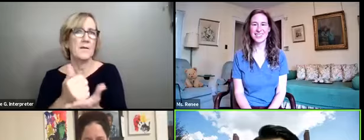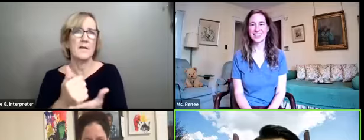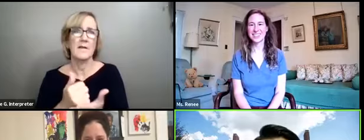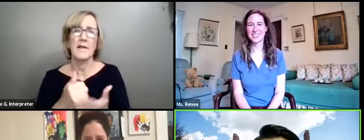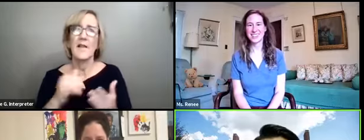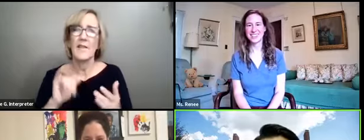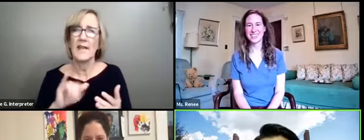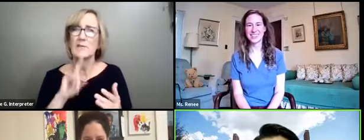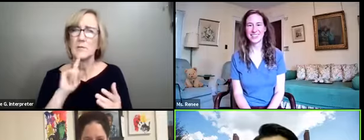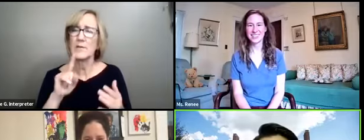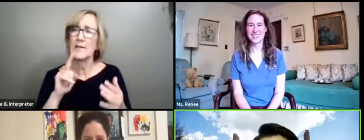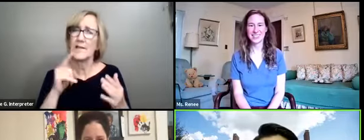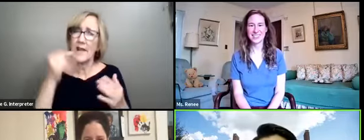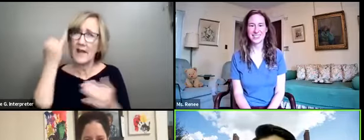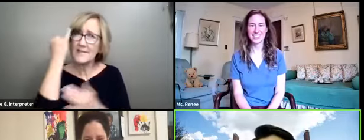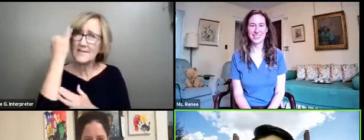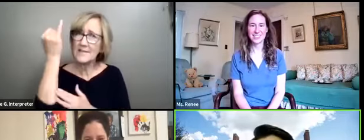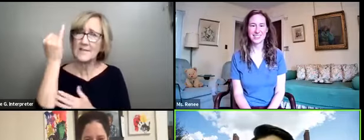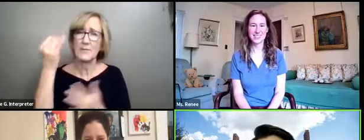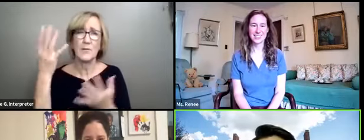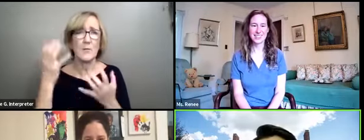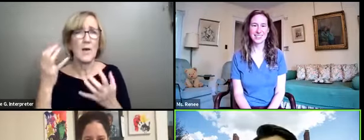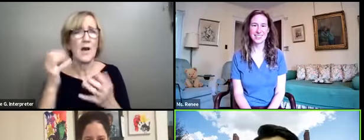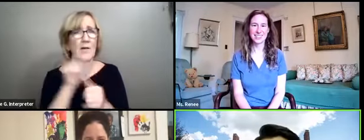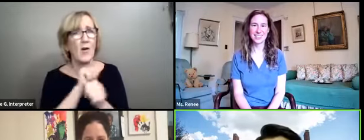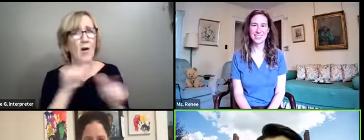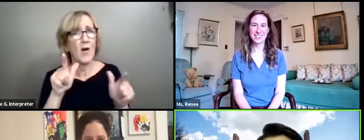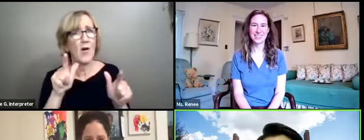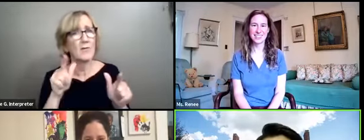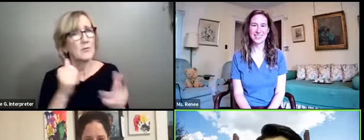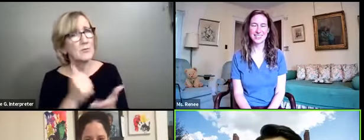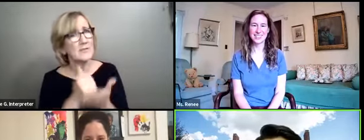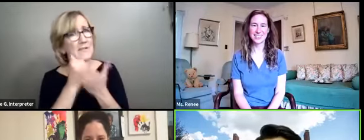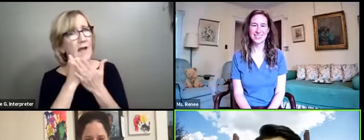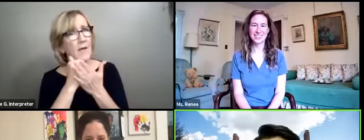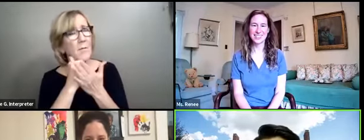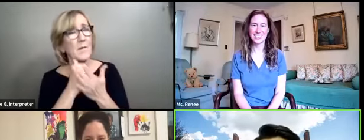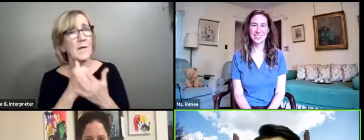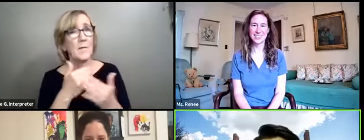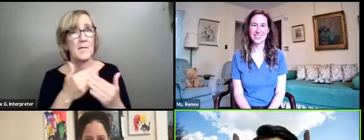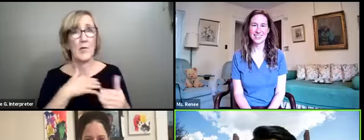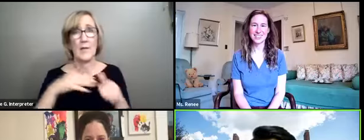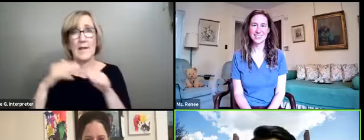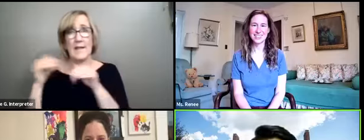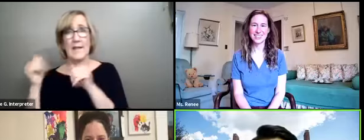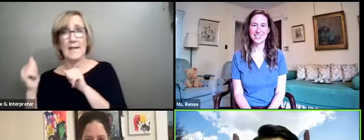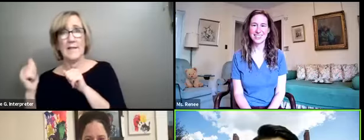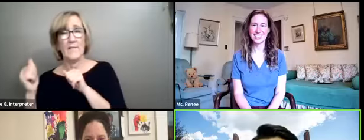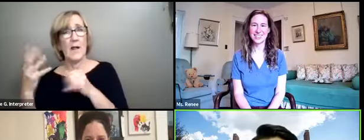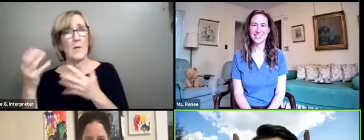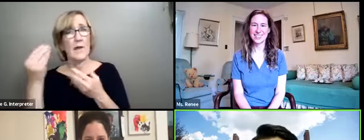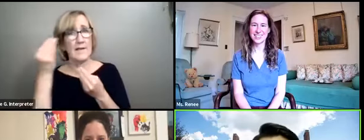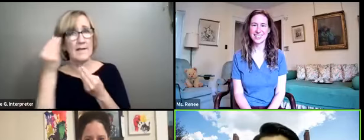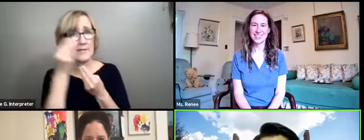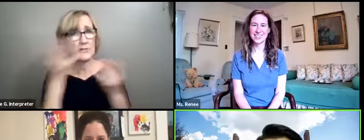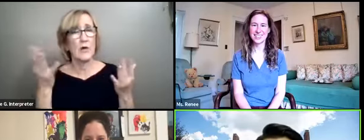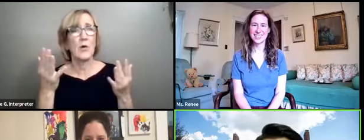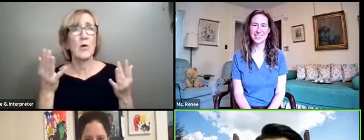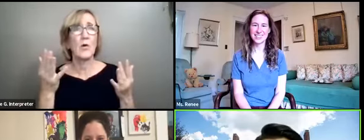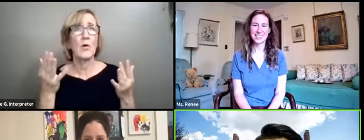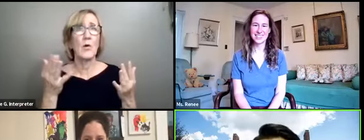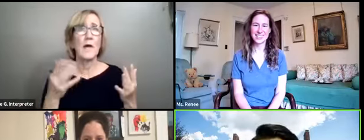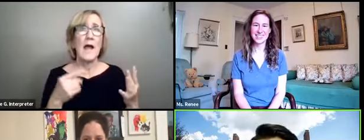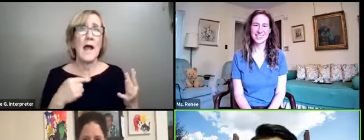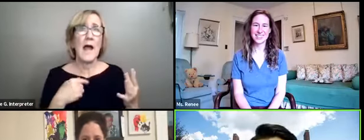kind of the general idea that we want everybody to know. So before we leave, I just want to let everybody do a quick sign off. I have